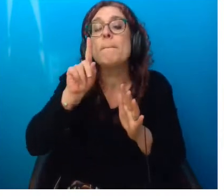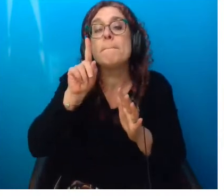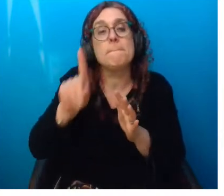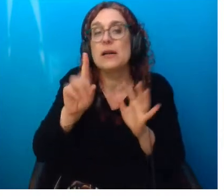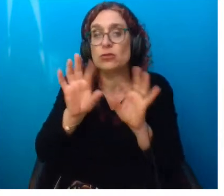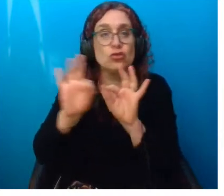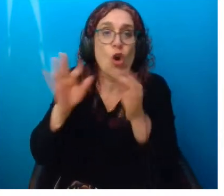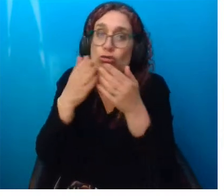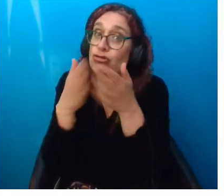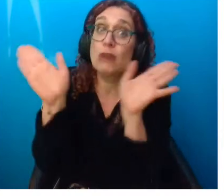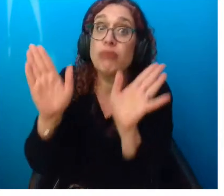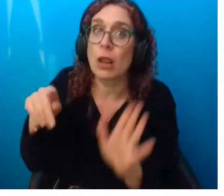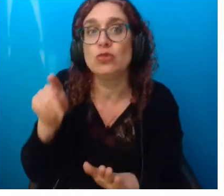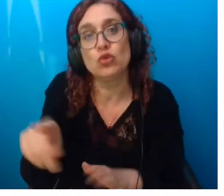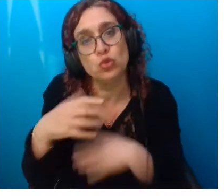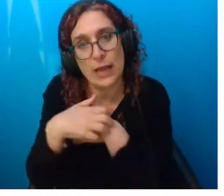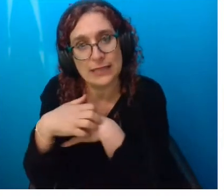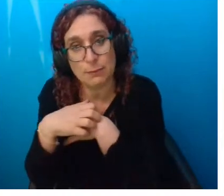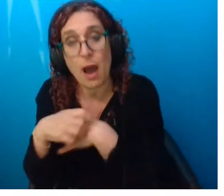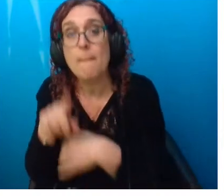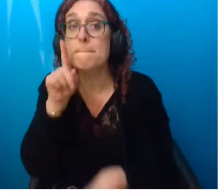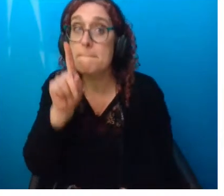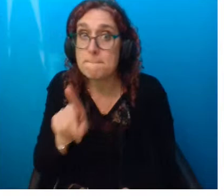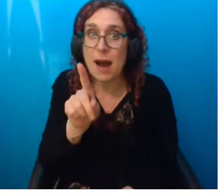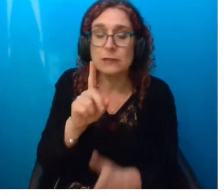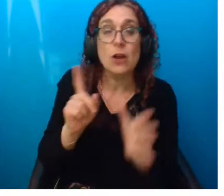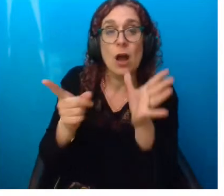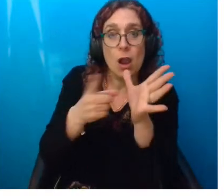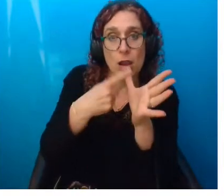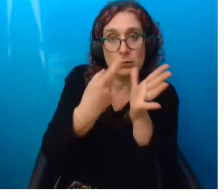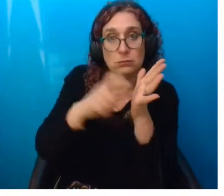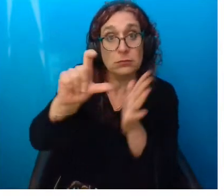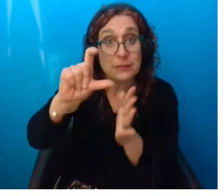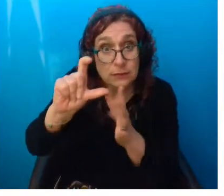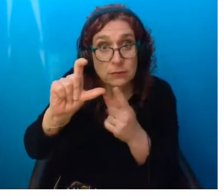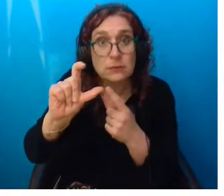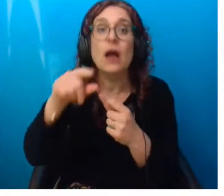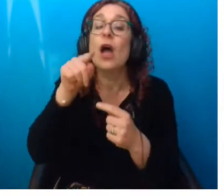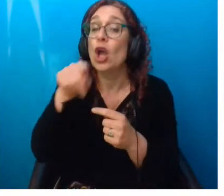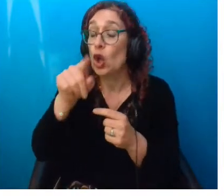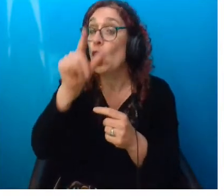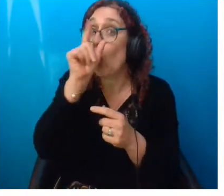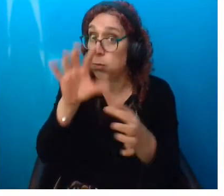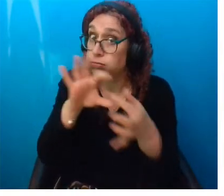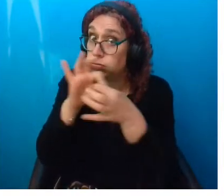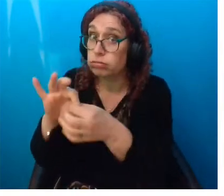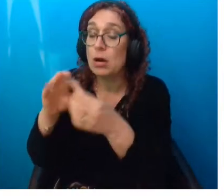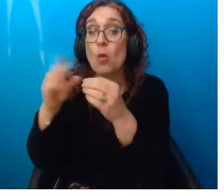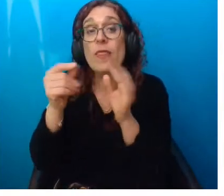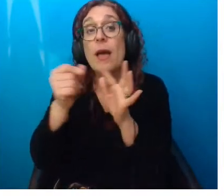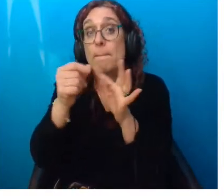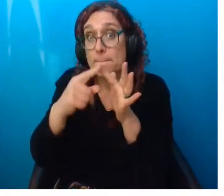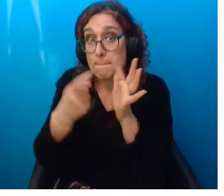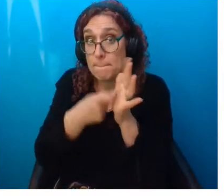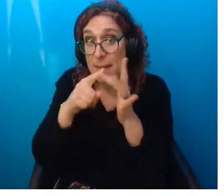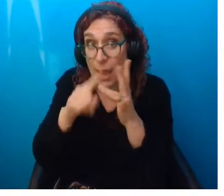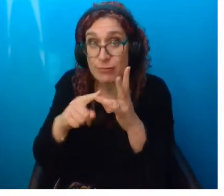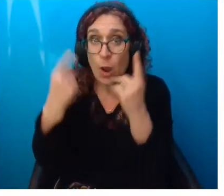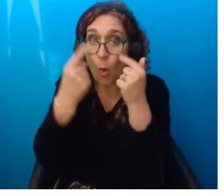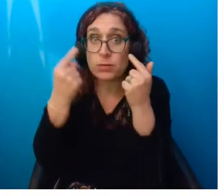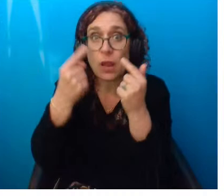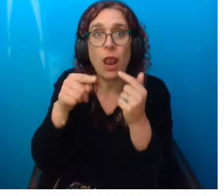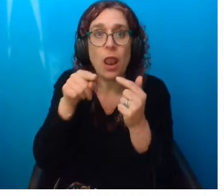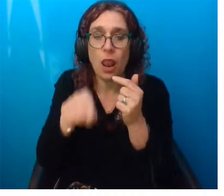allergic conjunctivitis is often associated with periorbital eczema, and management of that